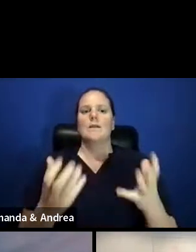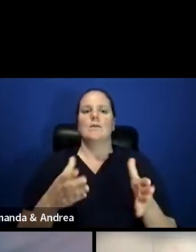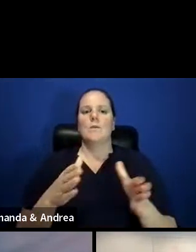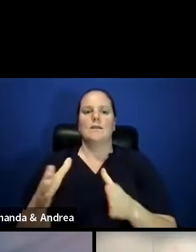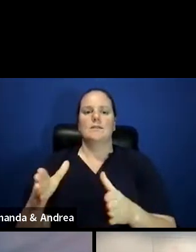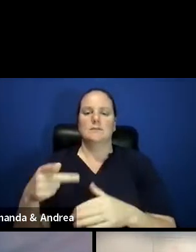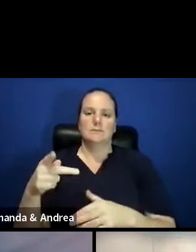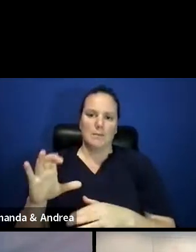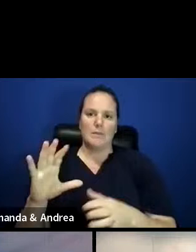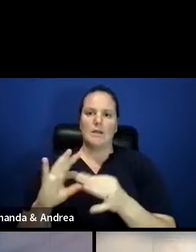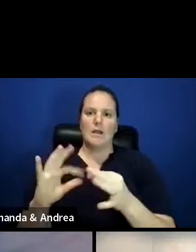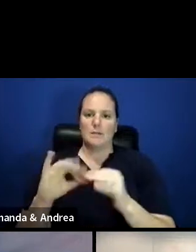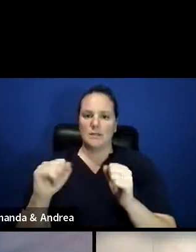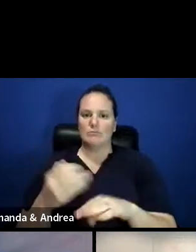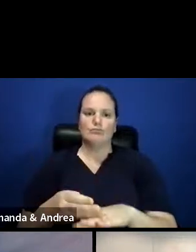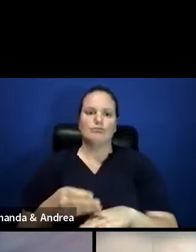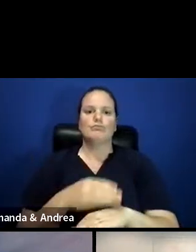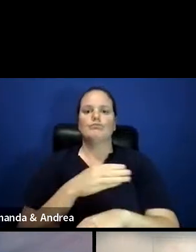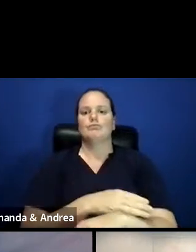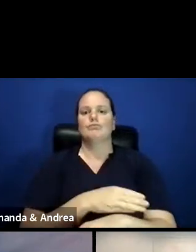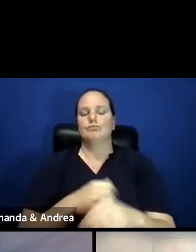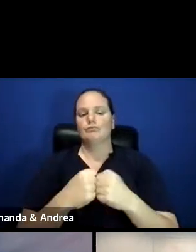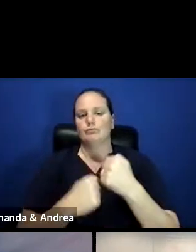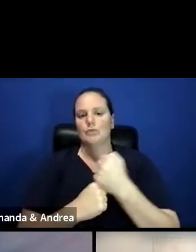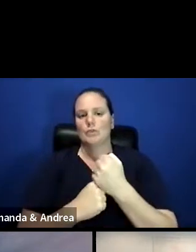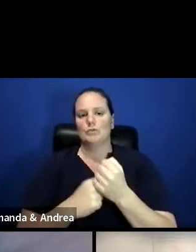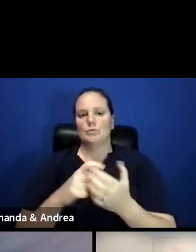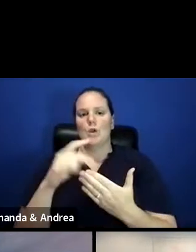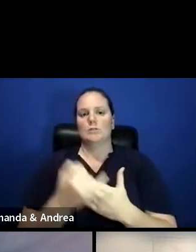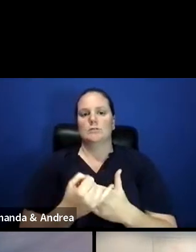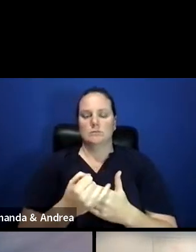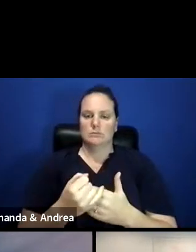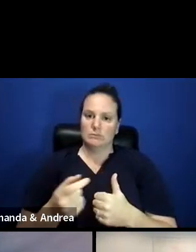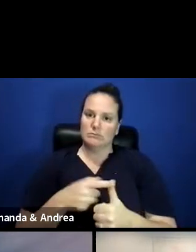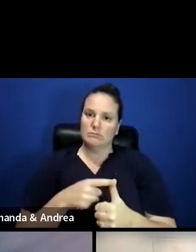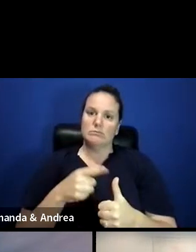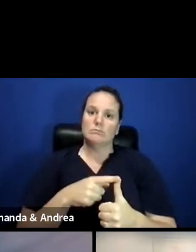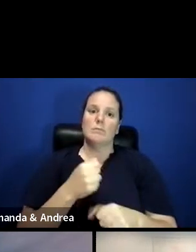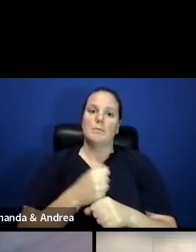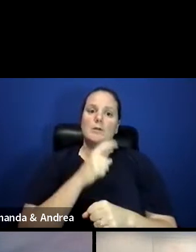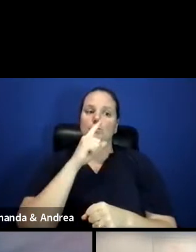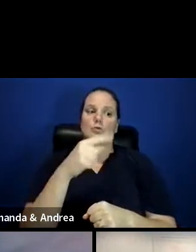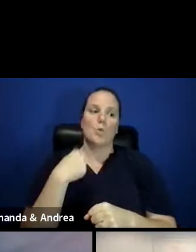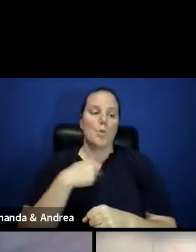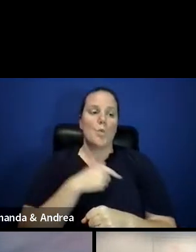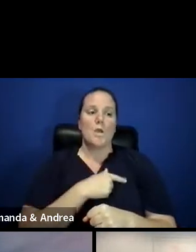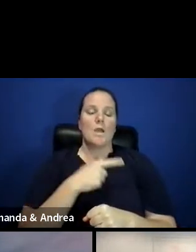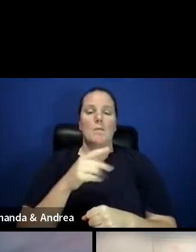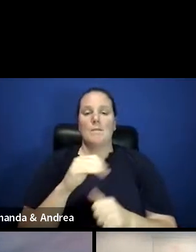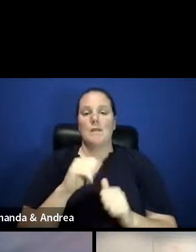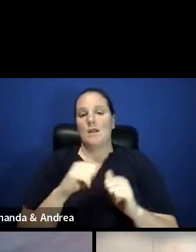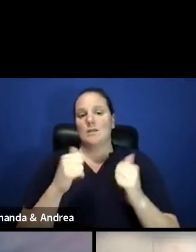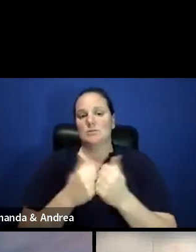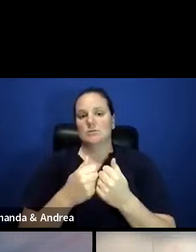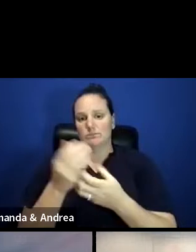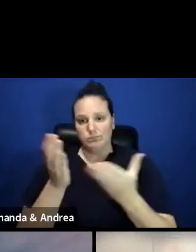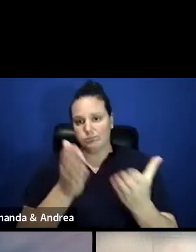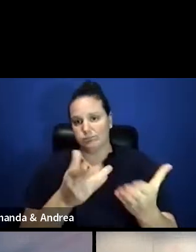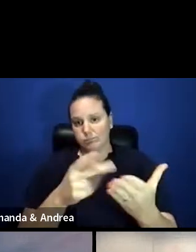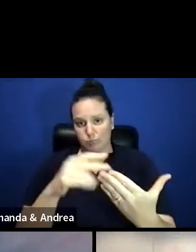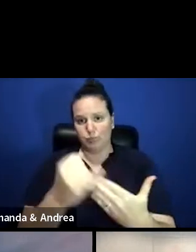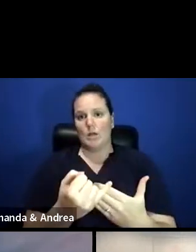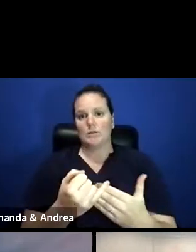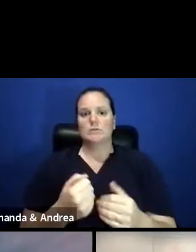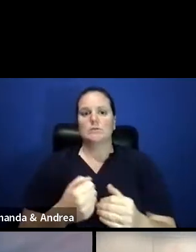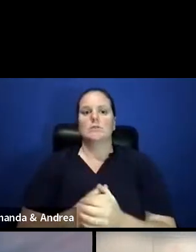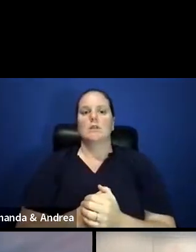the infrastructure projects, primarily to ensure that we as public agencies are delivering projects that meet